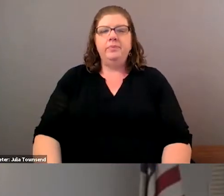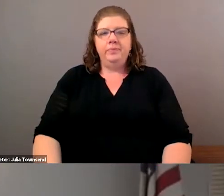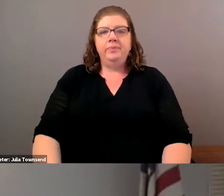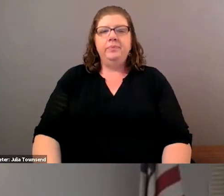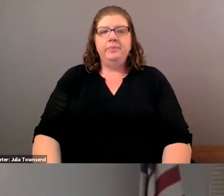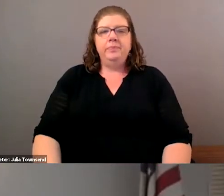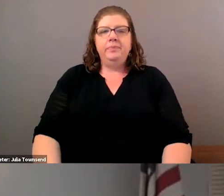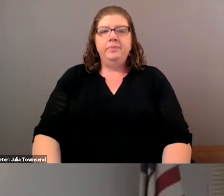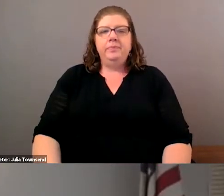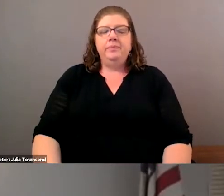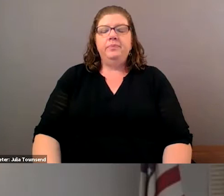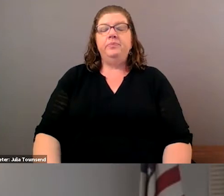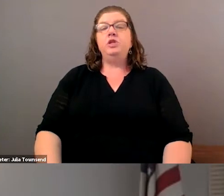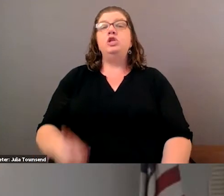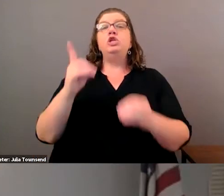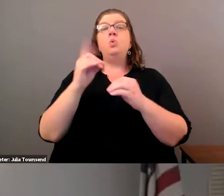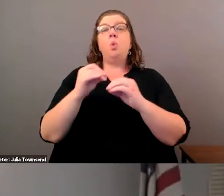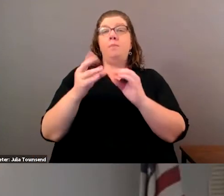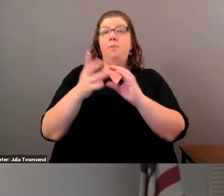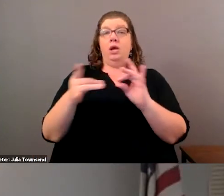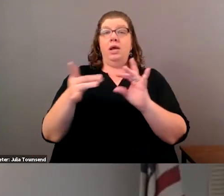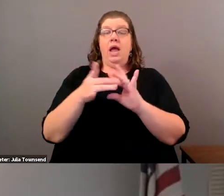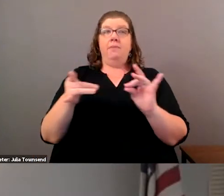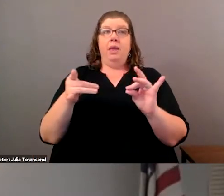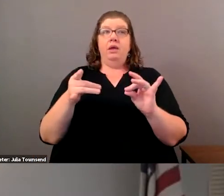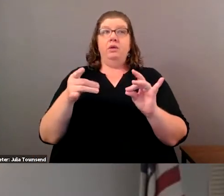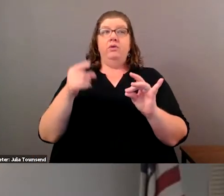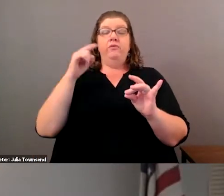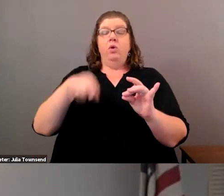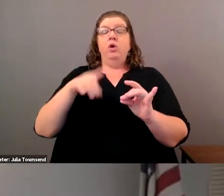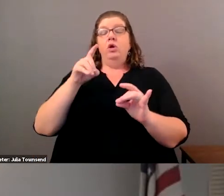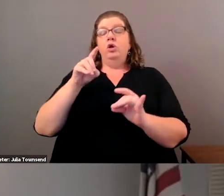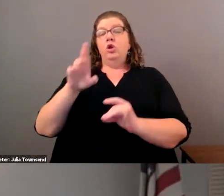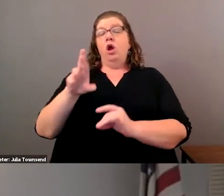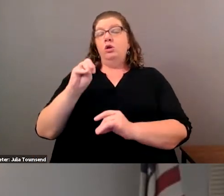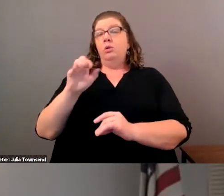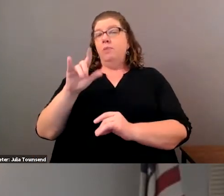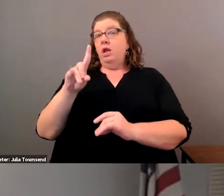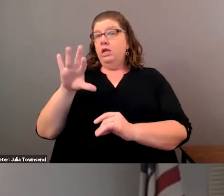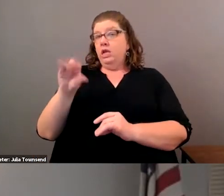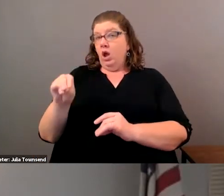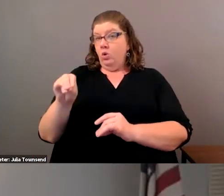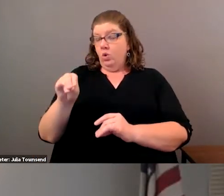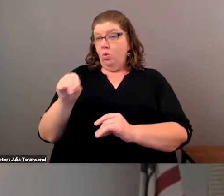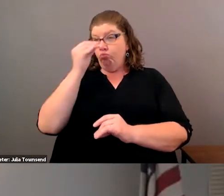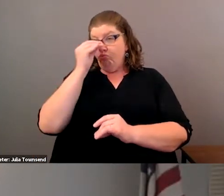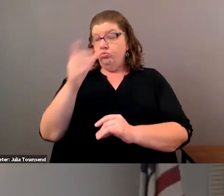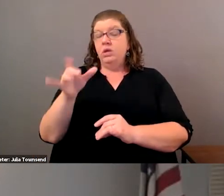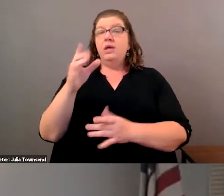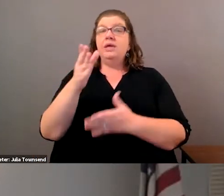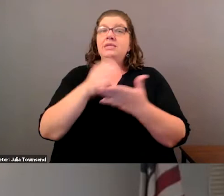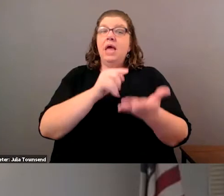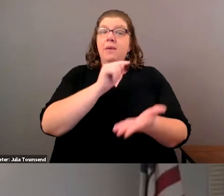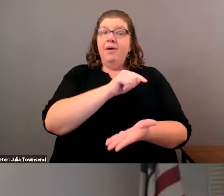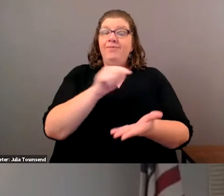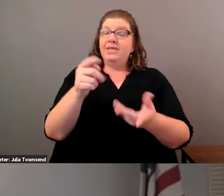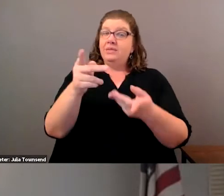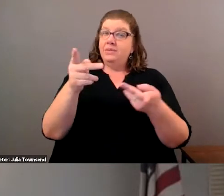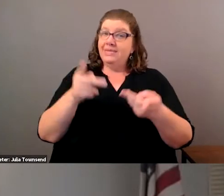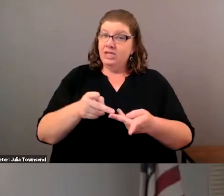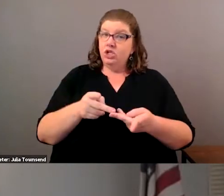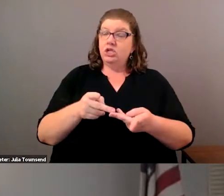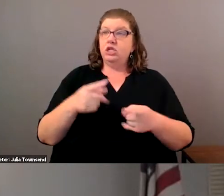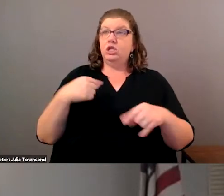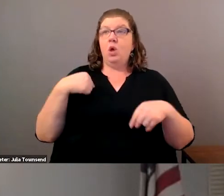Just one further comment really for Dr. Maldonado, and that is that with some of these positions that we are